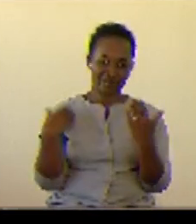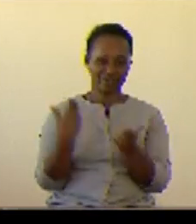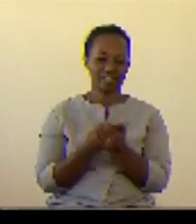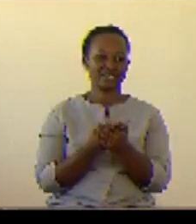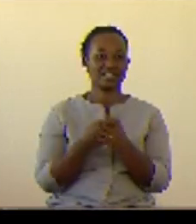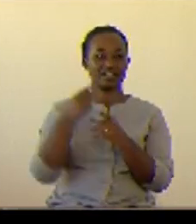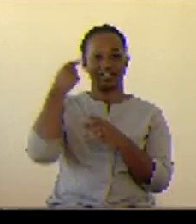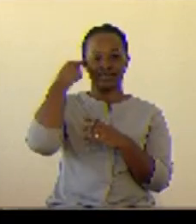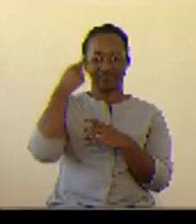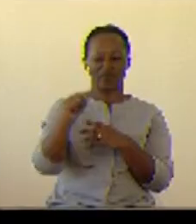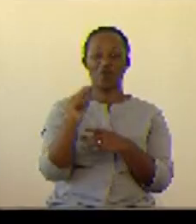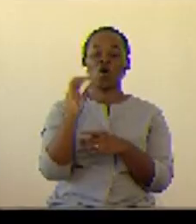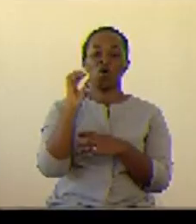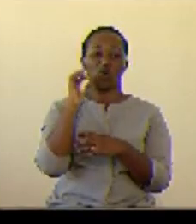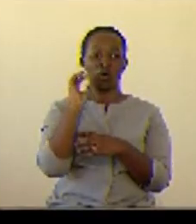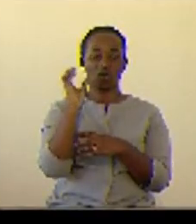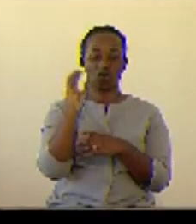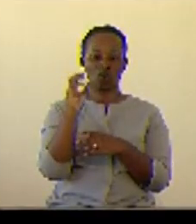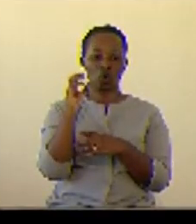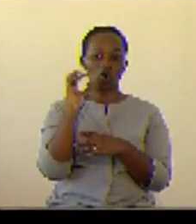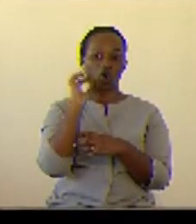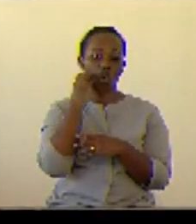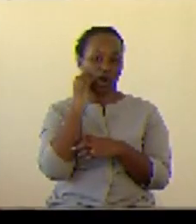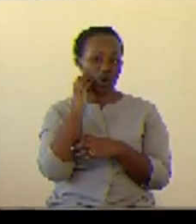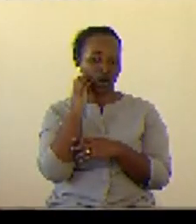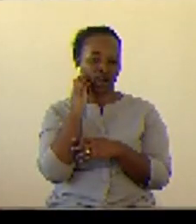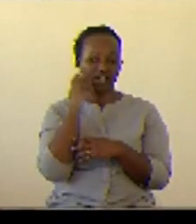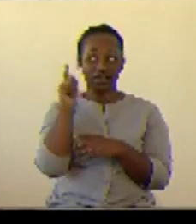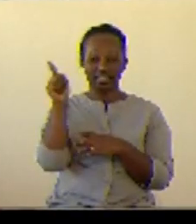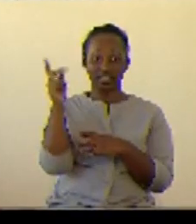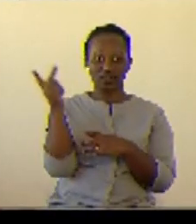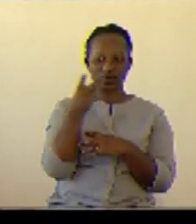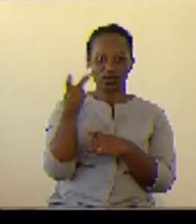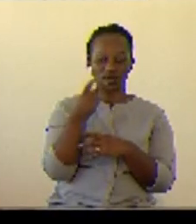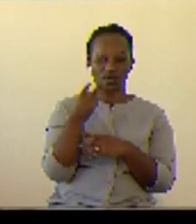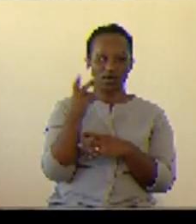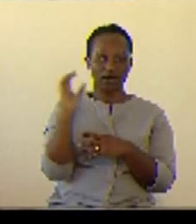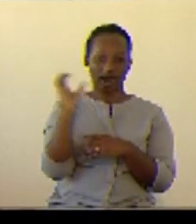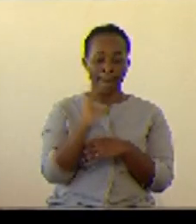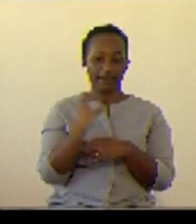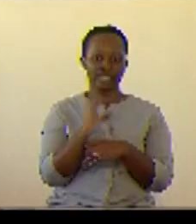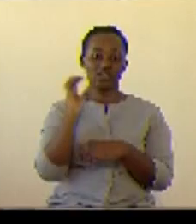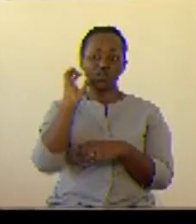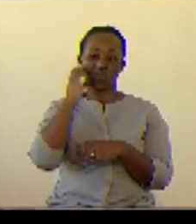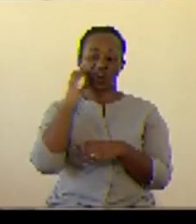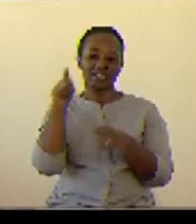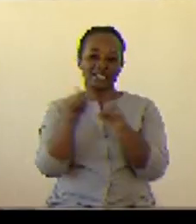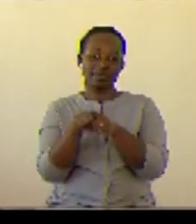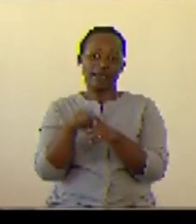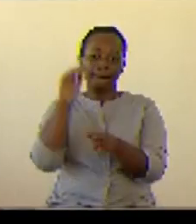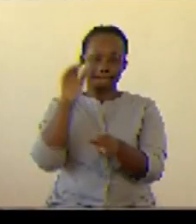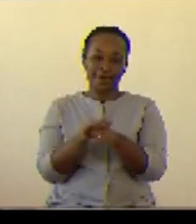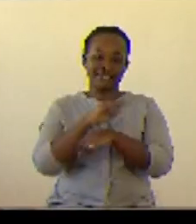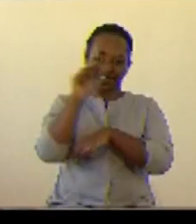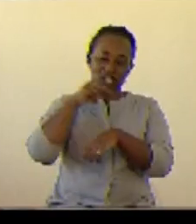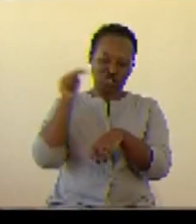are for Coca-Cola. Now, these 2 companies, Coca-Cola is a multinational company which